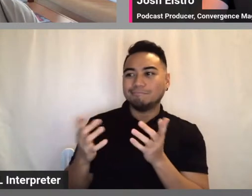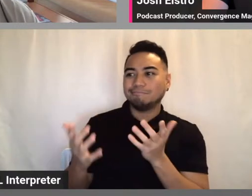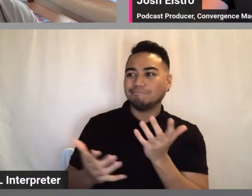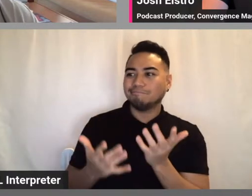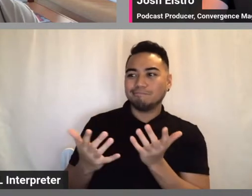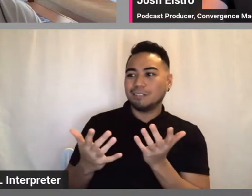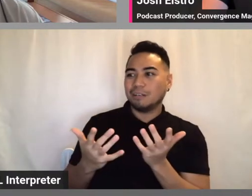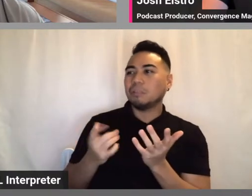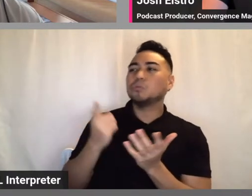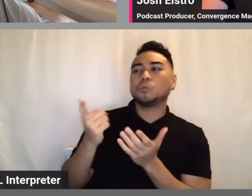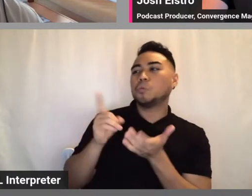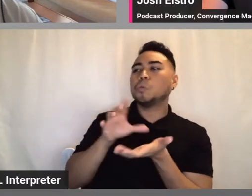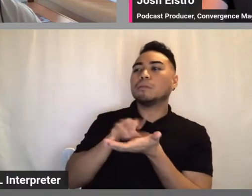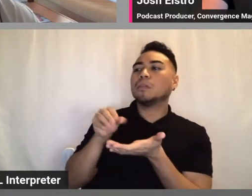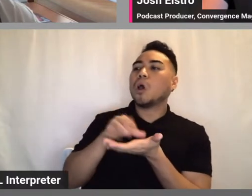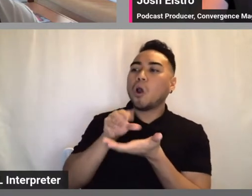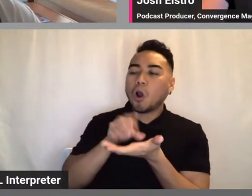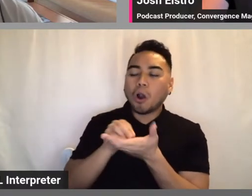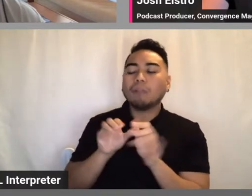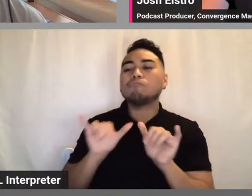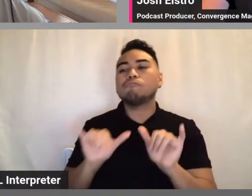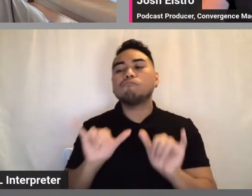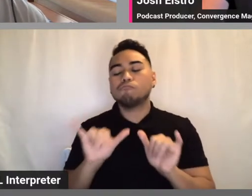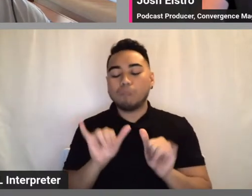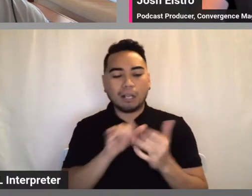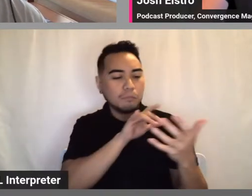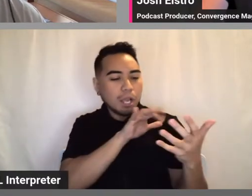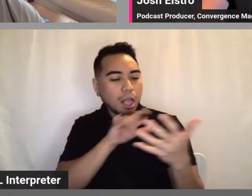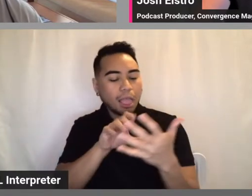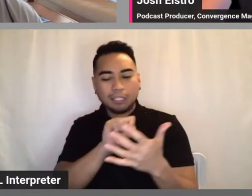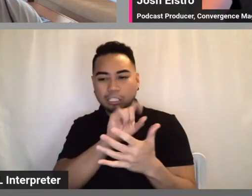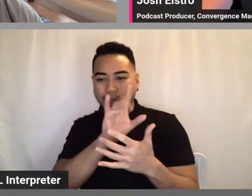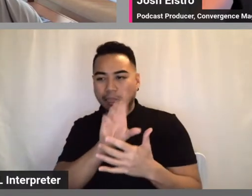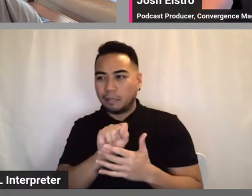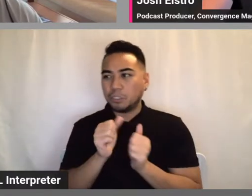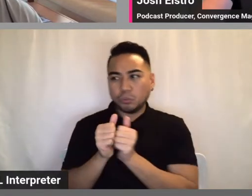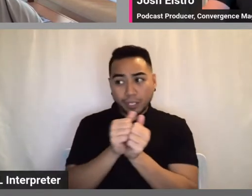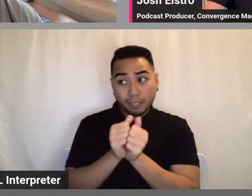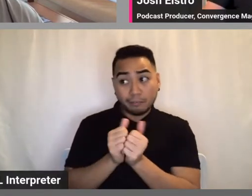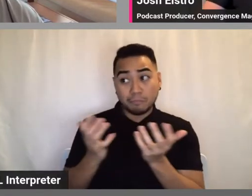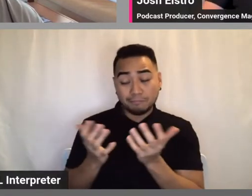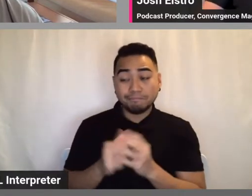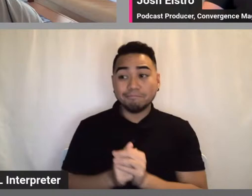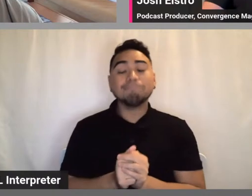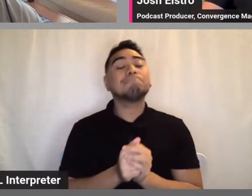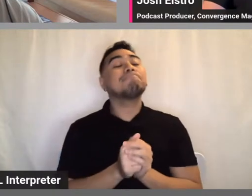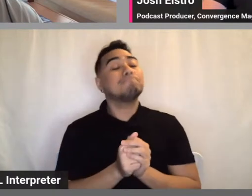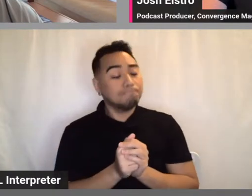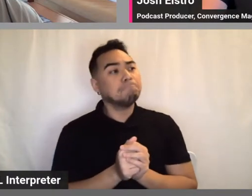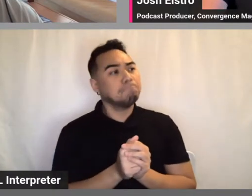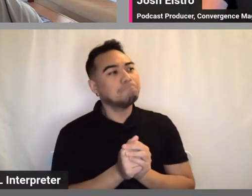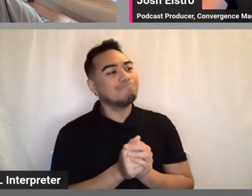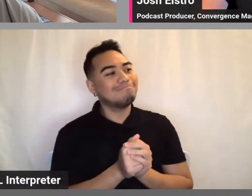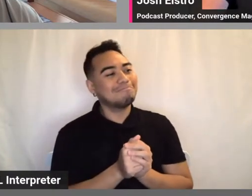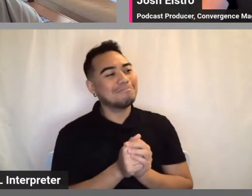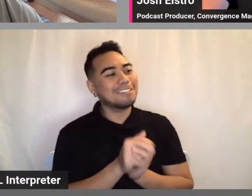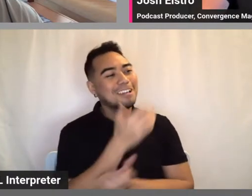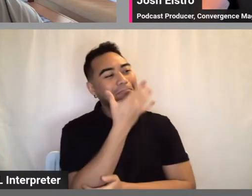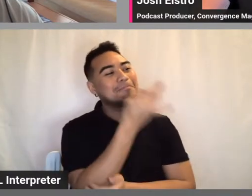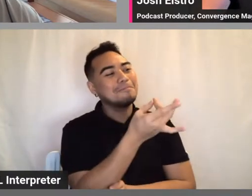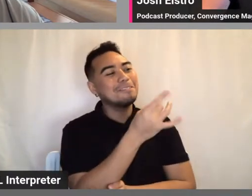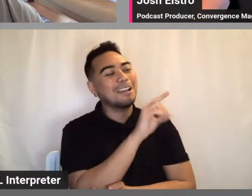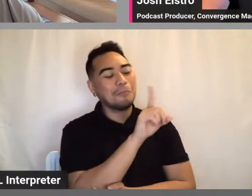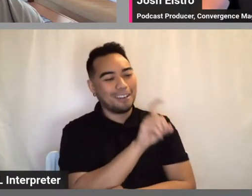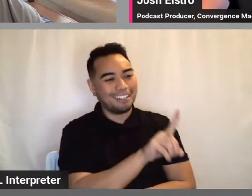What did you learn in the process of studying the syllabus with us? Mm-hmm. Yeah, this is a interesting question to answer.